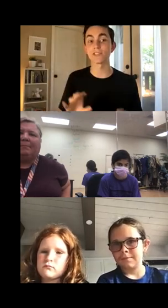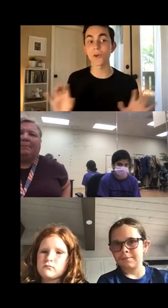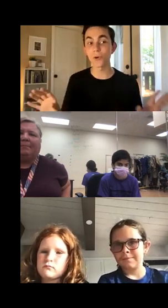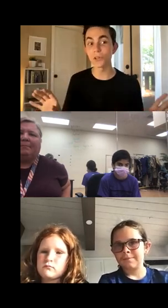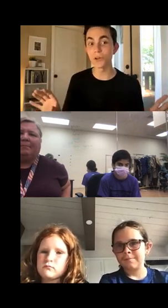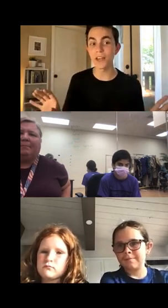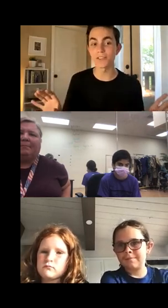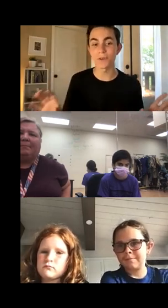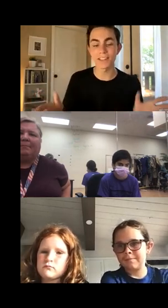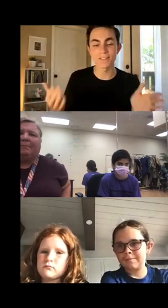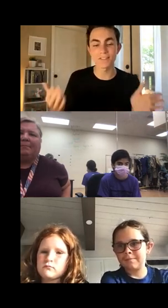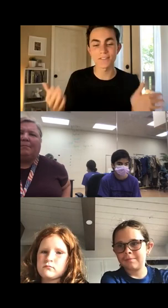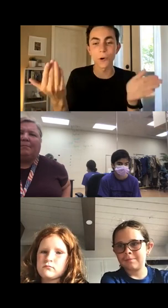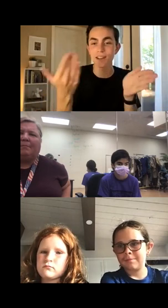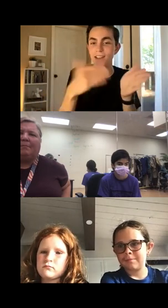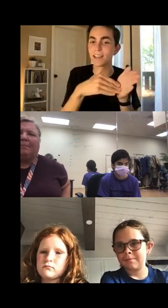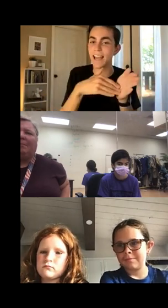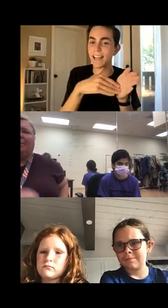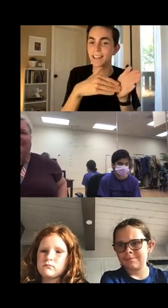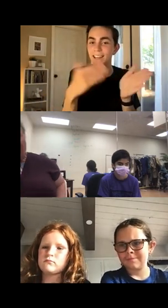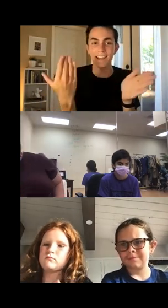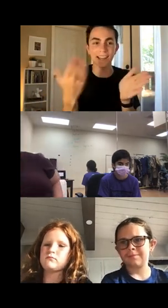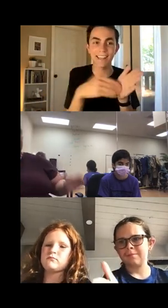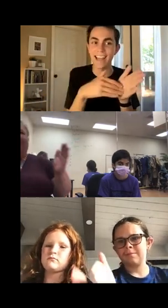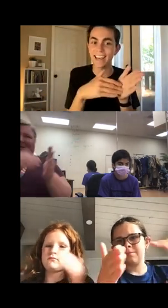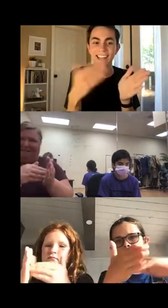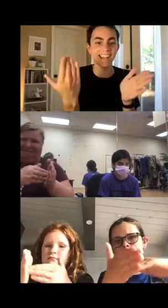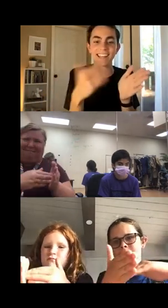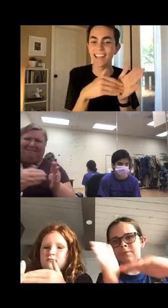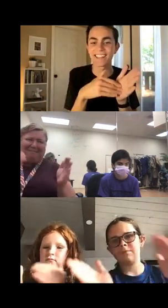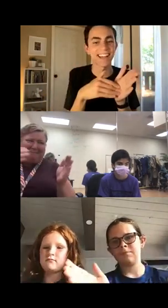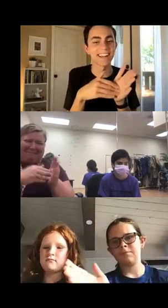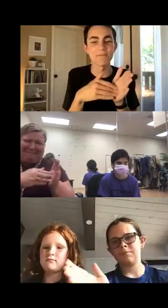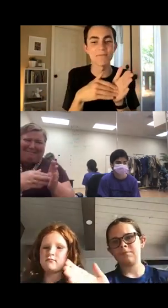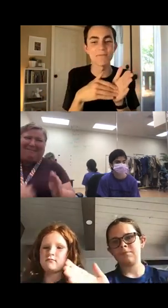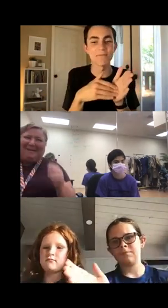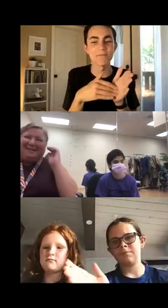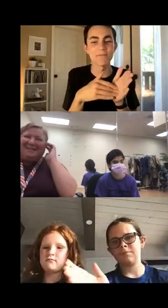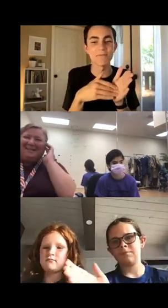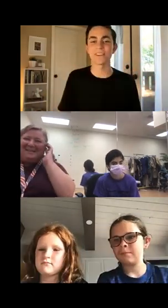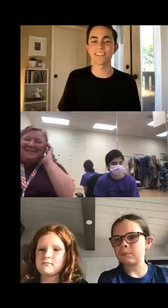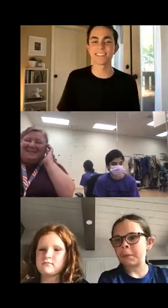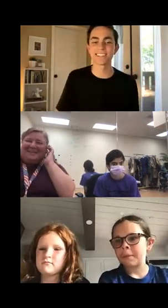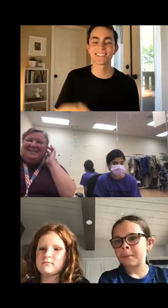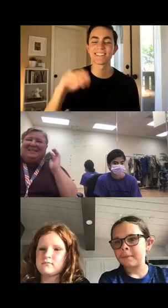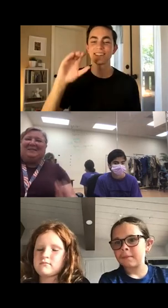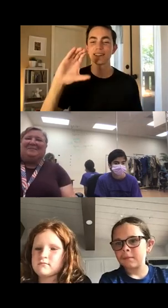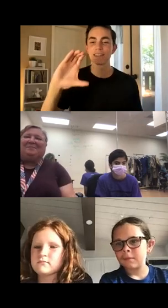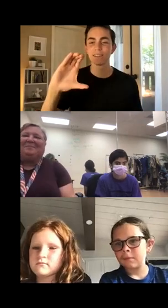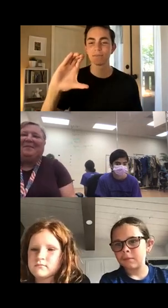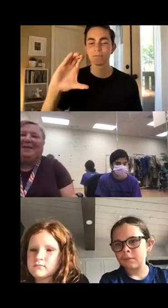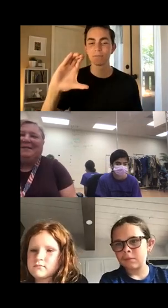And it's totally okay to ask for it again and again and again. I don't mind. Good.